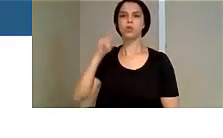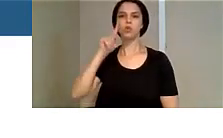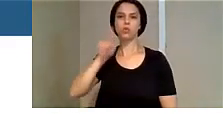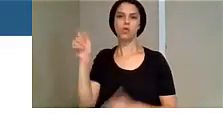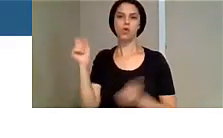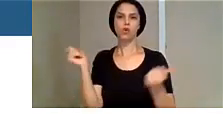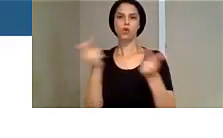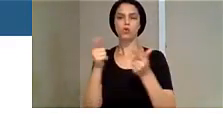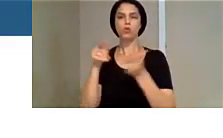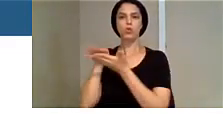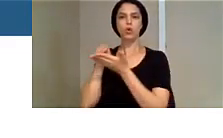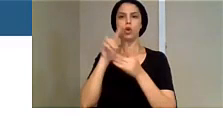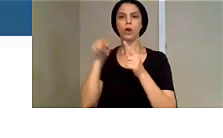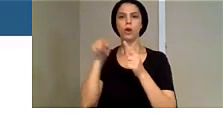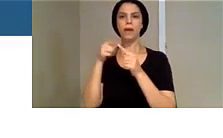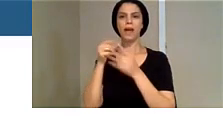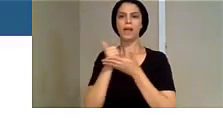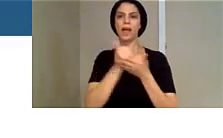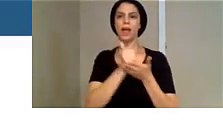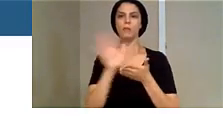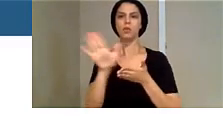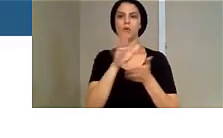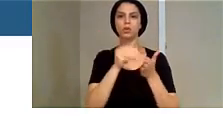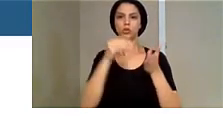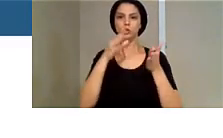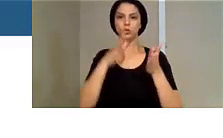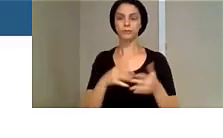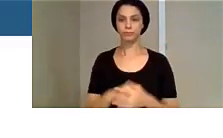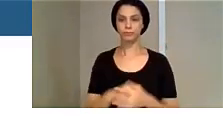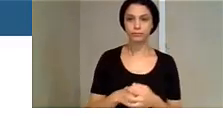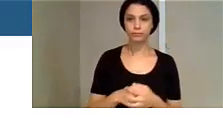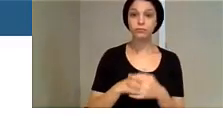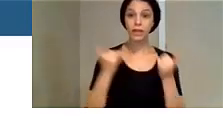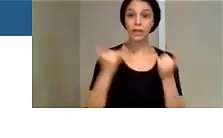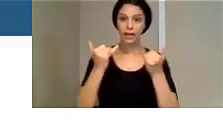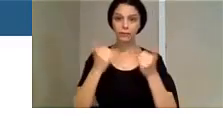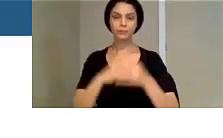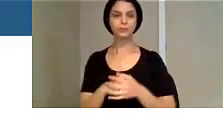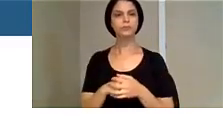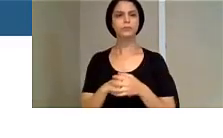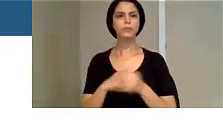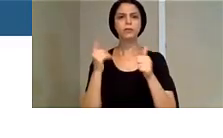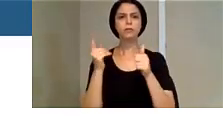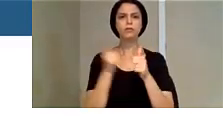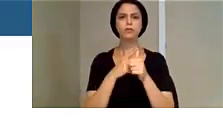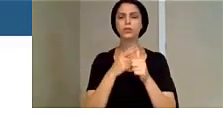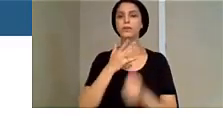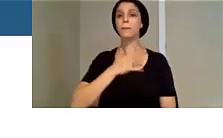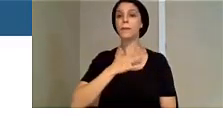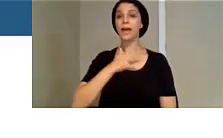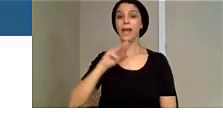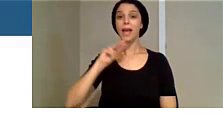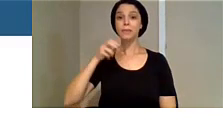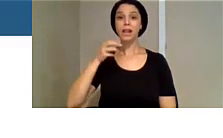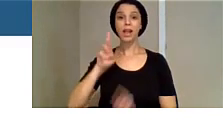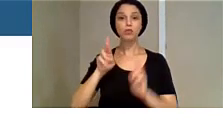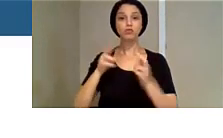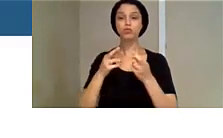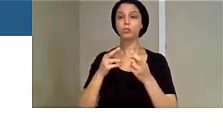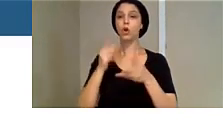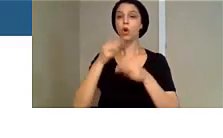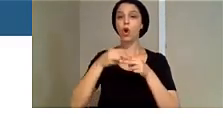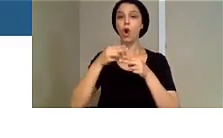Okay, so back to the first assignment type that you may see within myMCPS Classroom. It's called a Google Docs